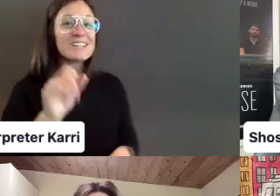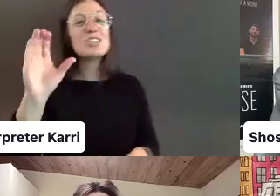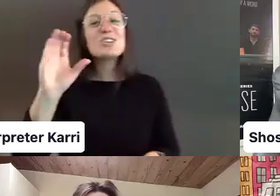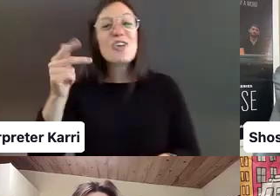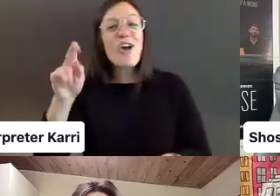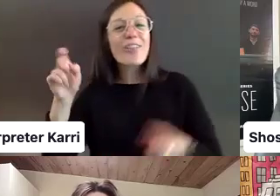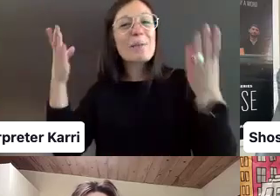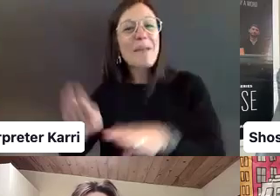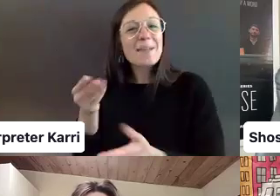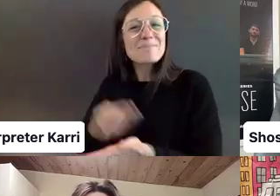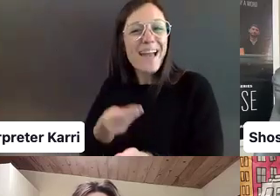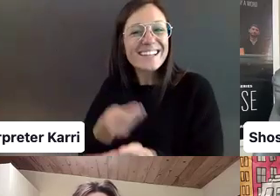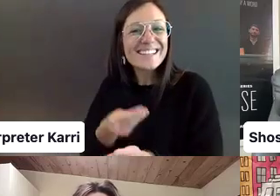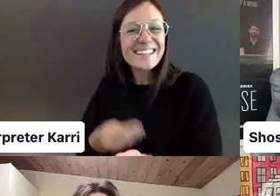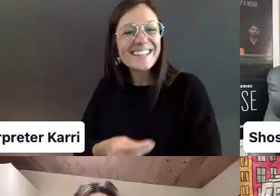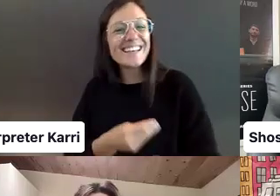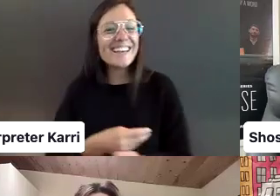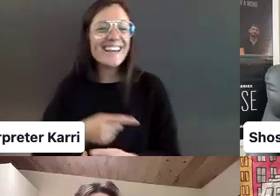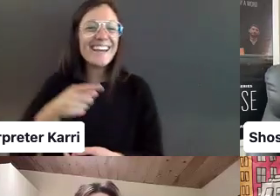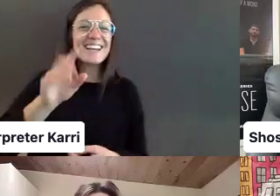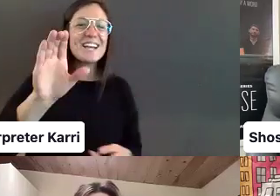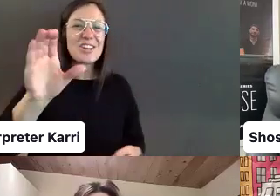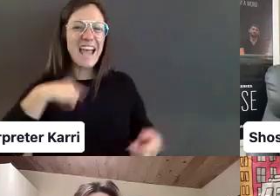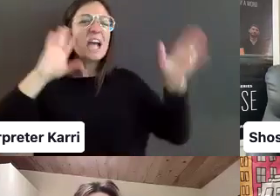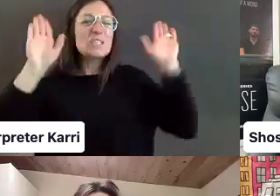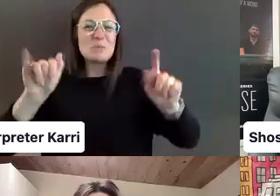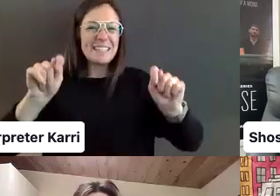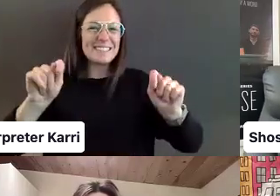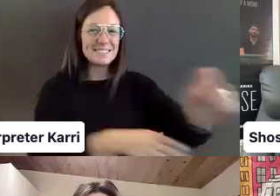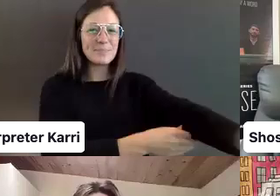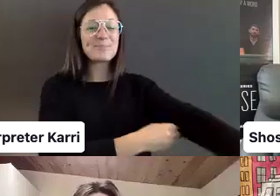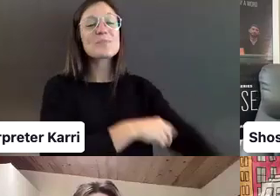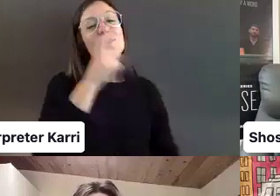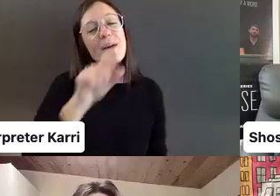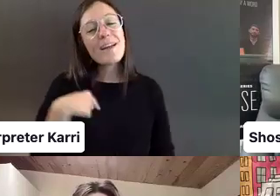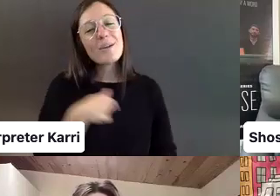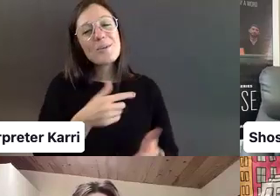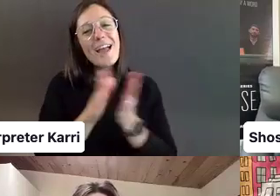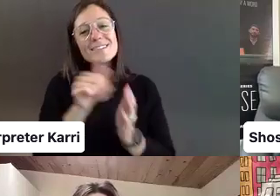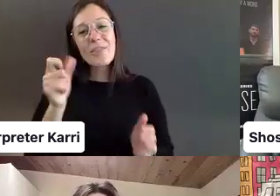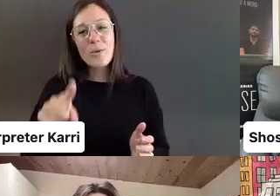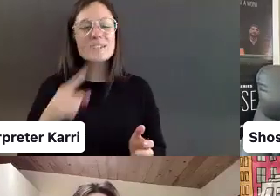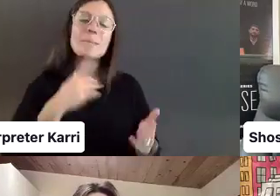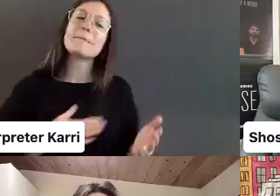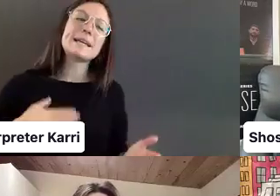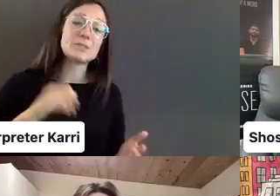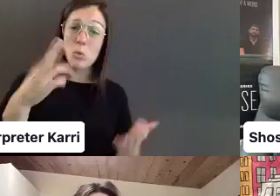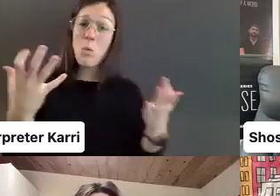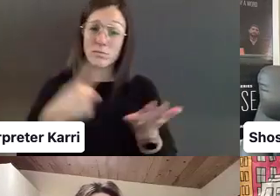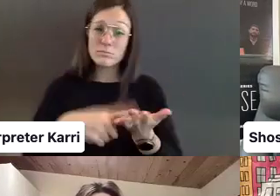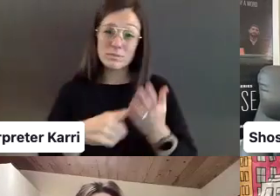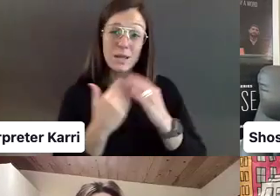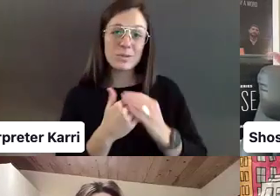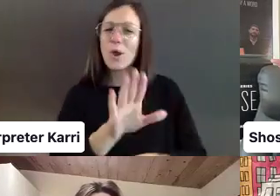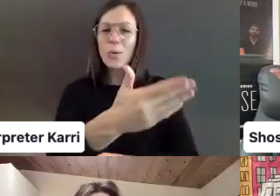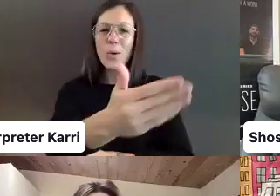on it. Charlie said that when we 100%. all got in the room. I knew it. Do you mind if we go to another question, or do you want to? Please Should we do do. another Yes. moment? No, please go on.